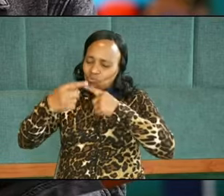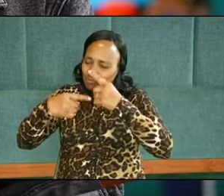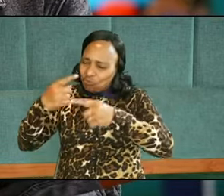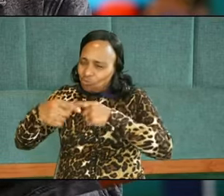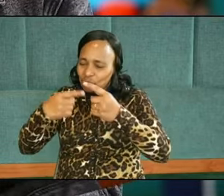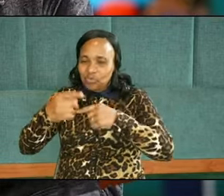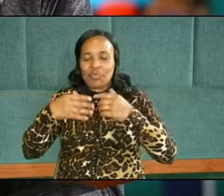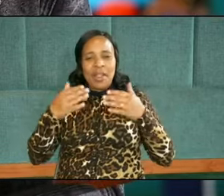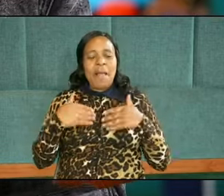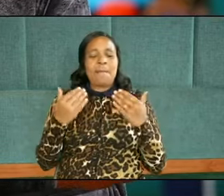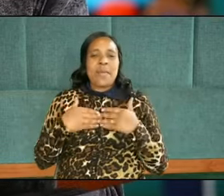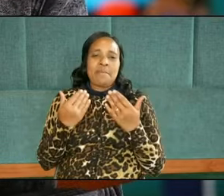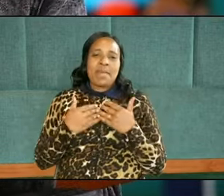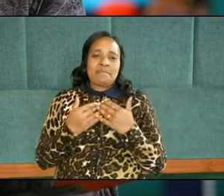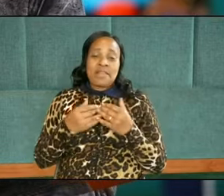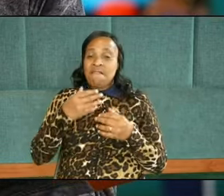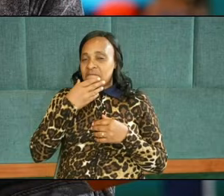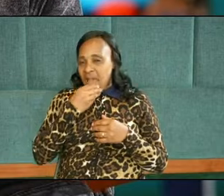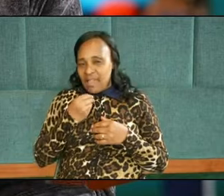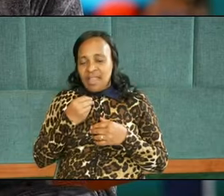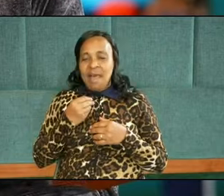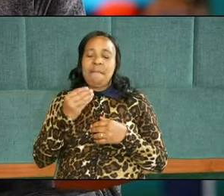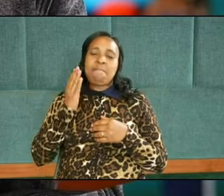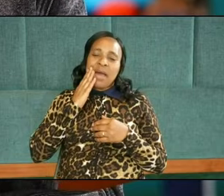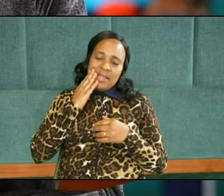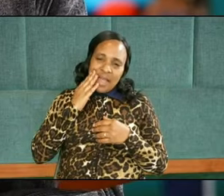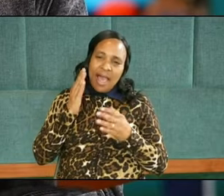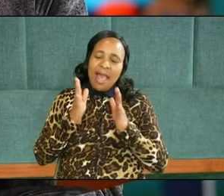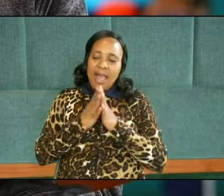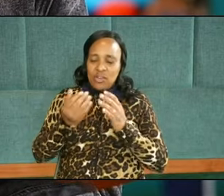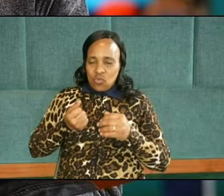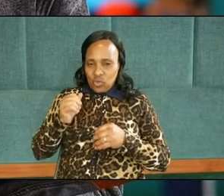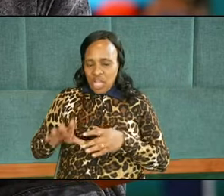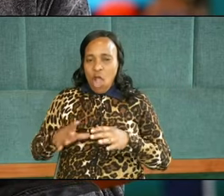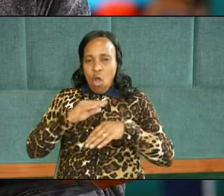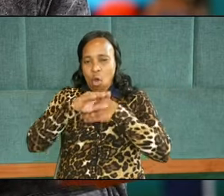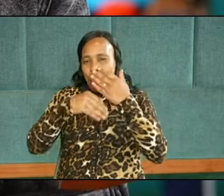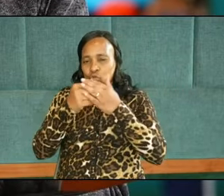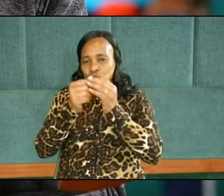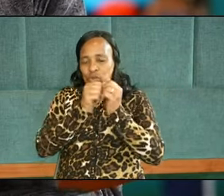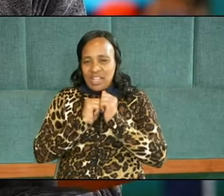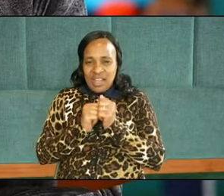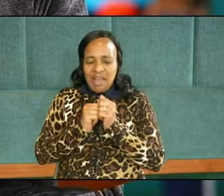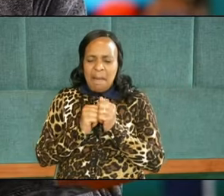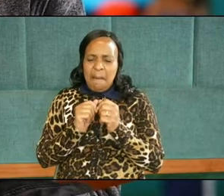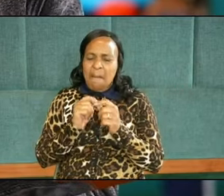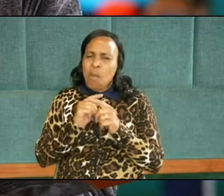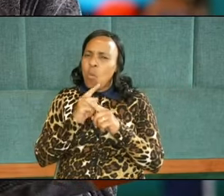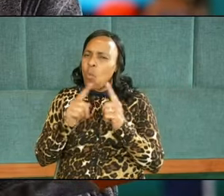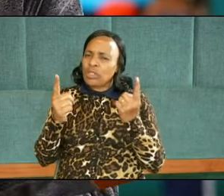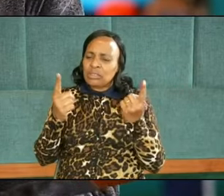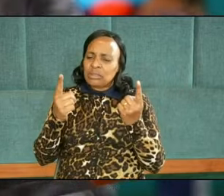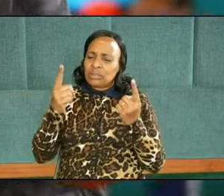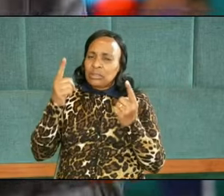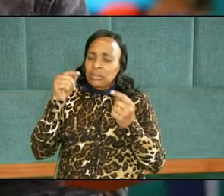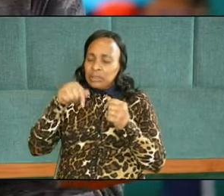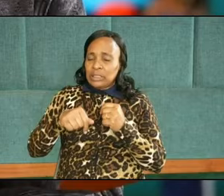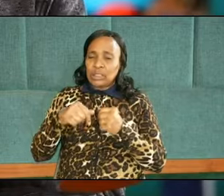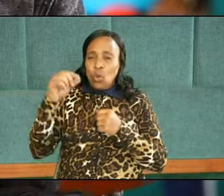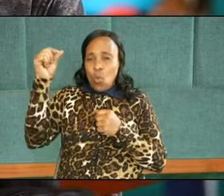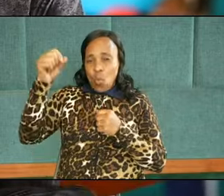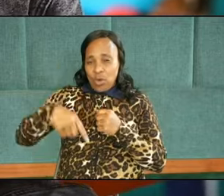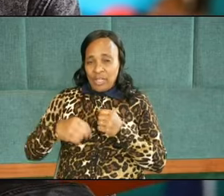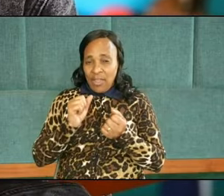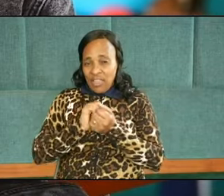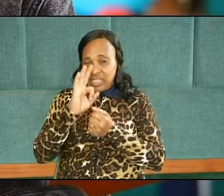very happy, the mother, the father, and Mefuma all at once. Part of this quarter's 13th Sabbath